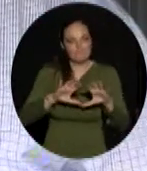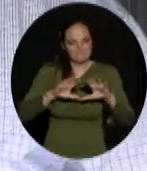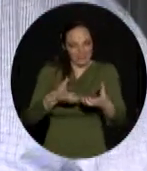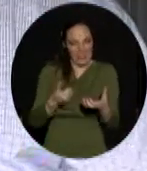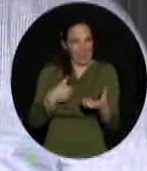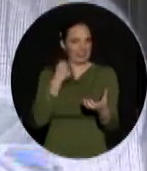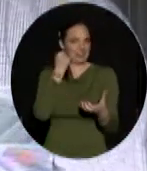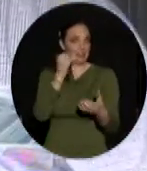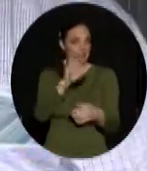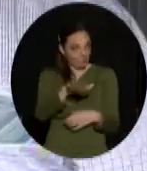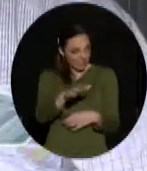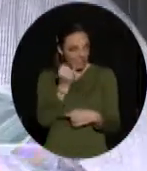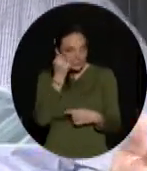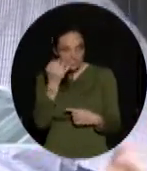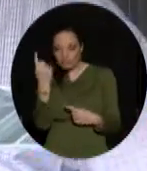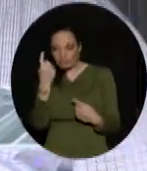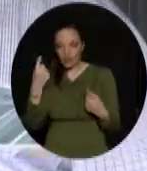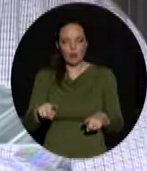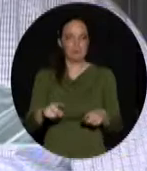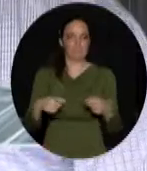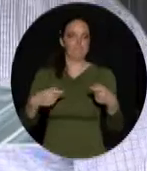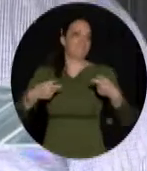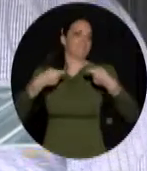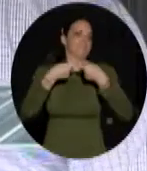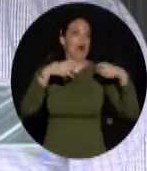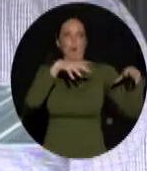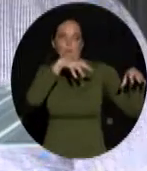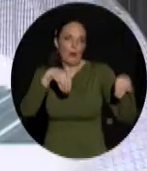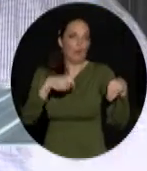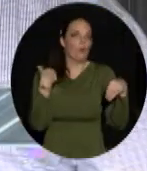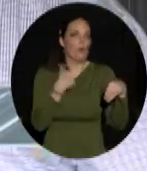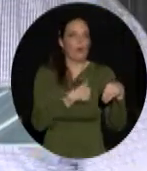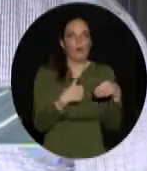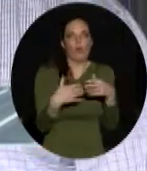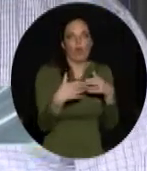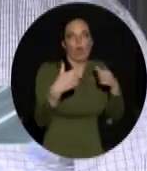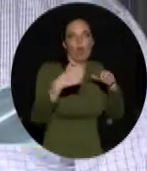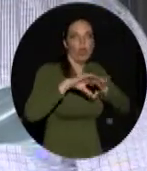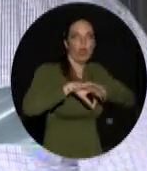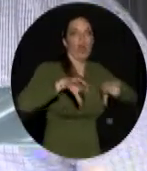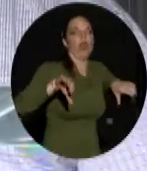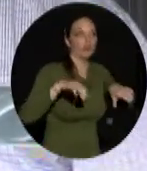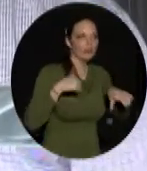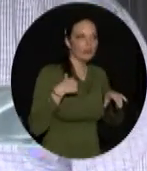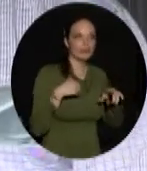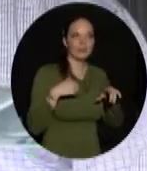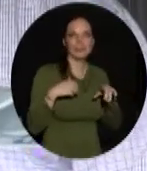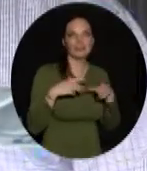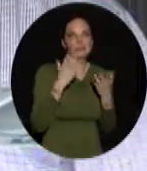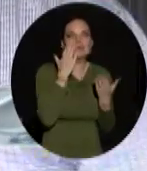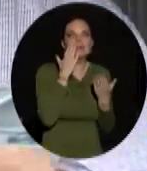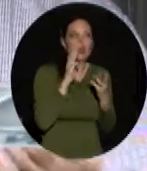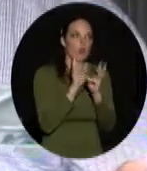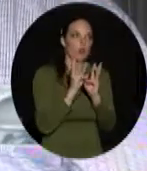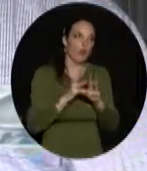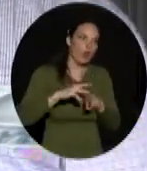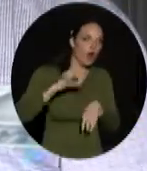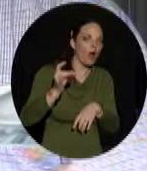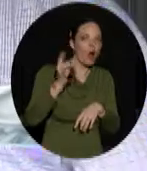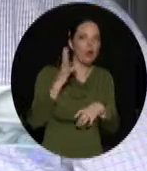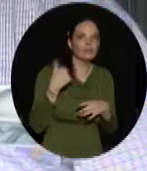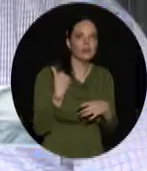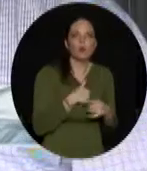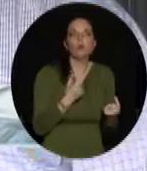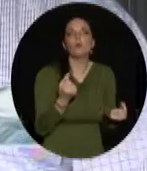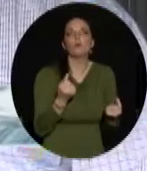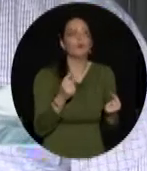of, hey, if this happens, if we lose power, or if we get separated, or if the weather affects us and we can't get together, what are we going to do? Where are we going to